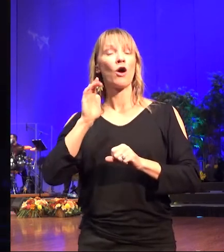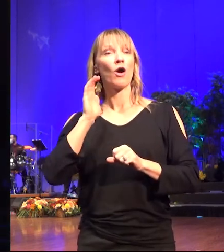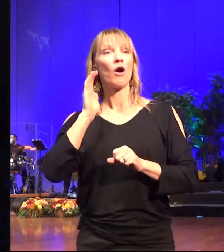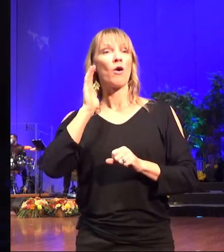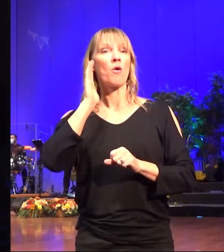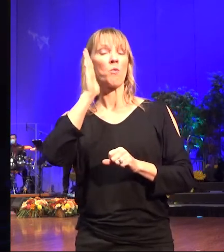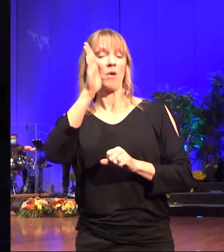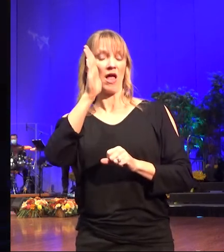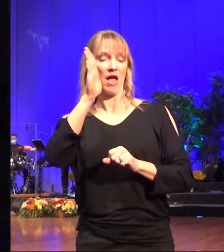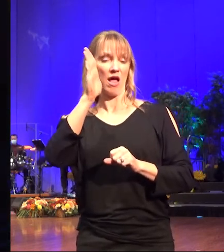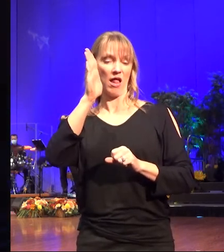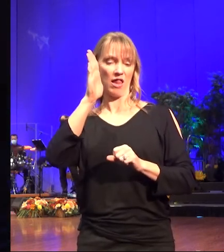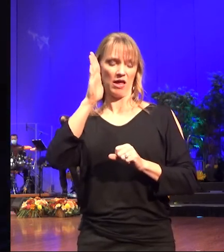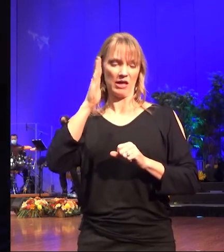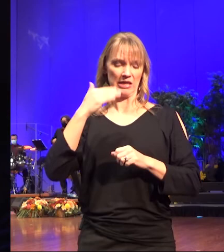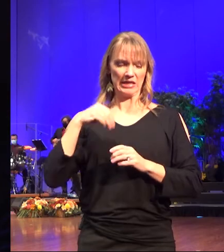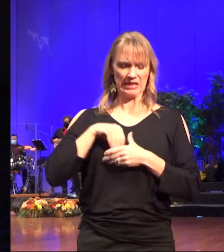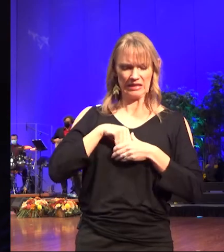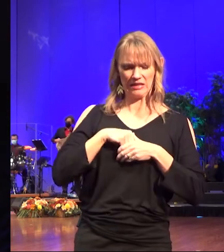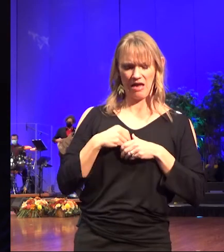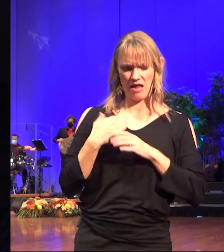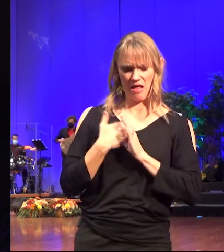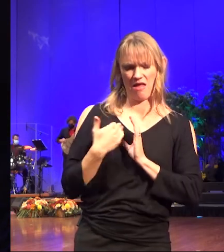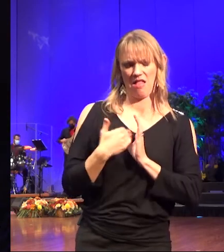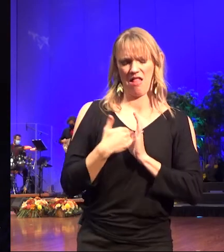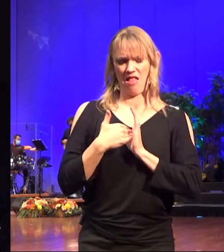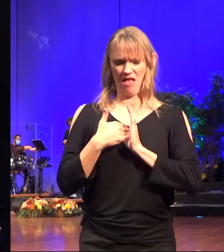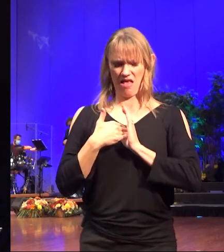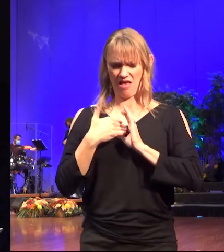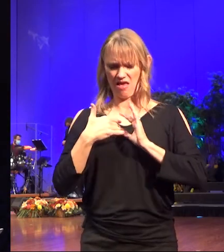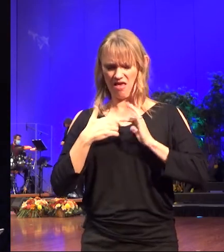Will I calm the voice that hounds me?